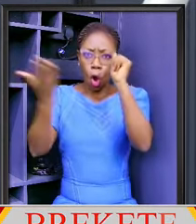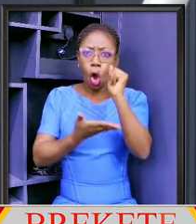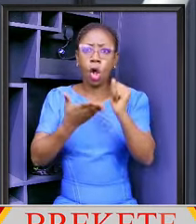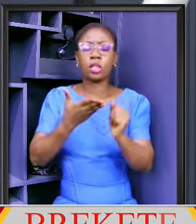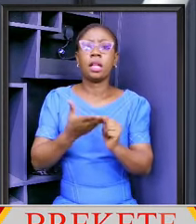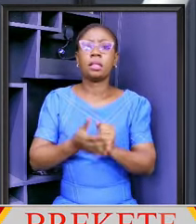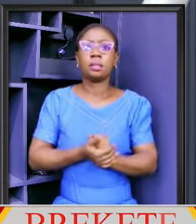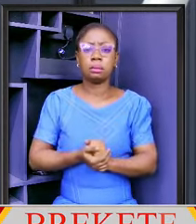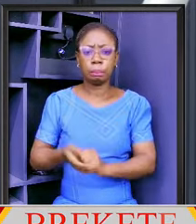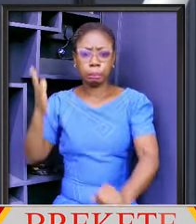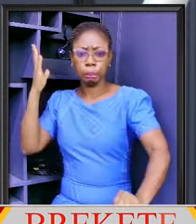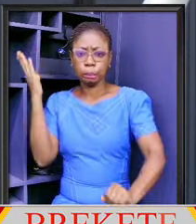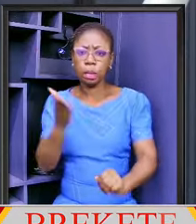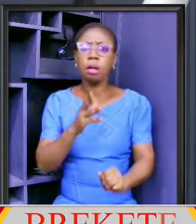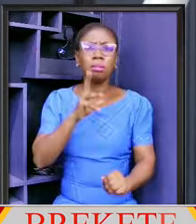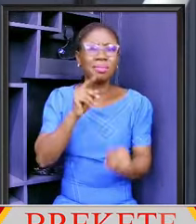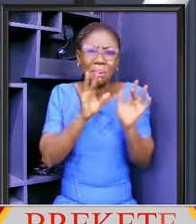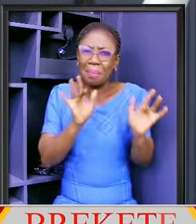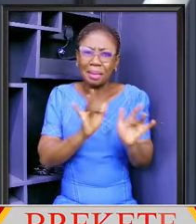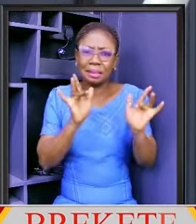No mercy.